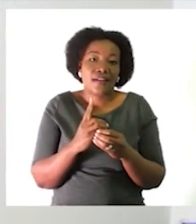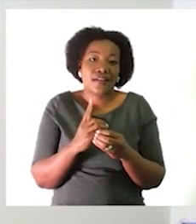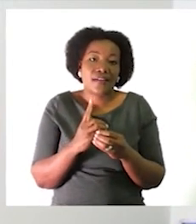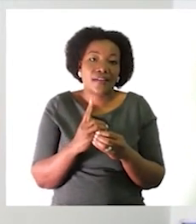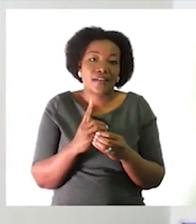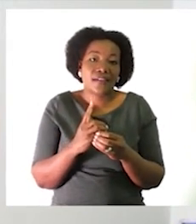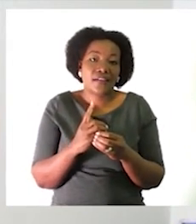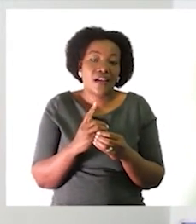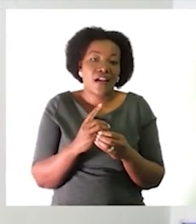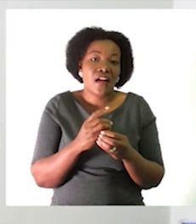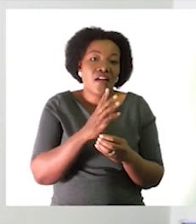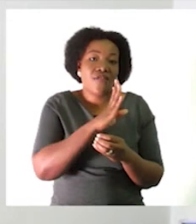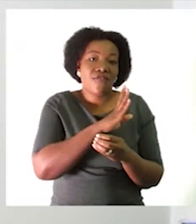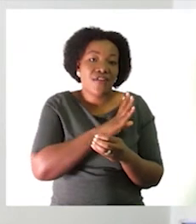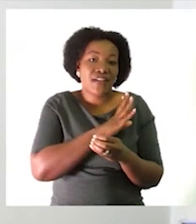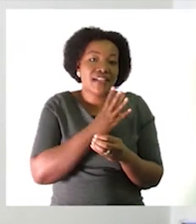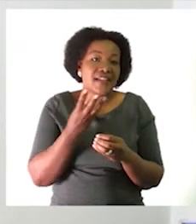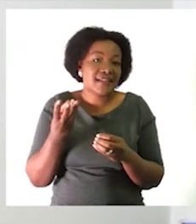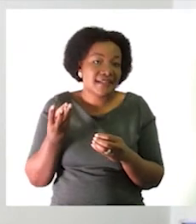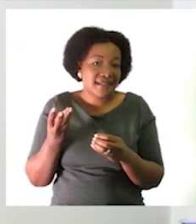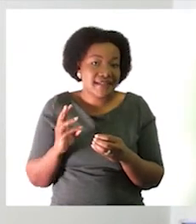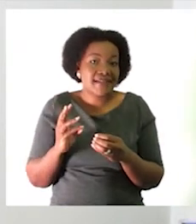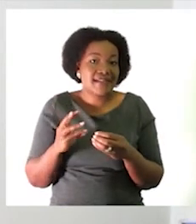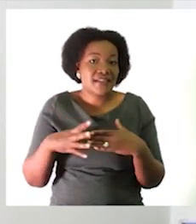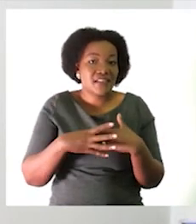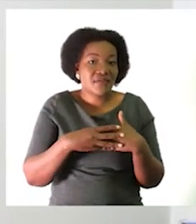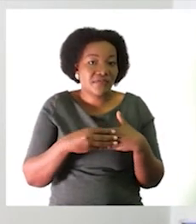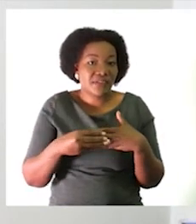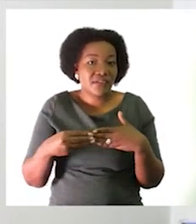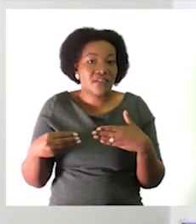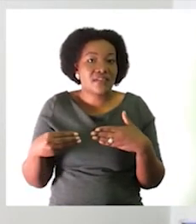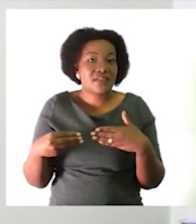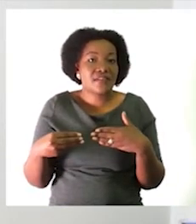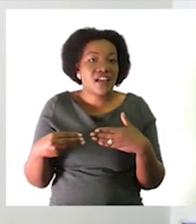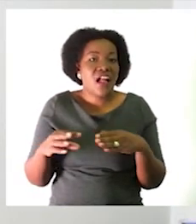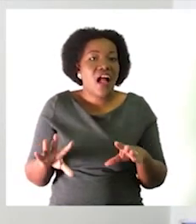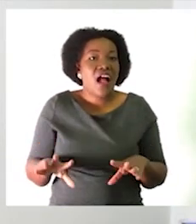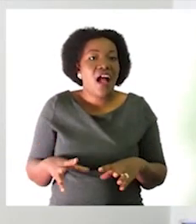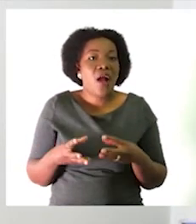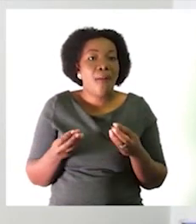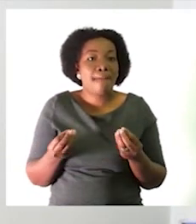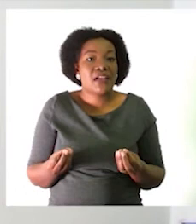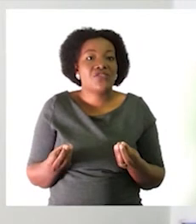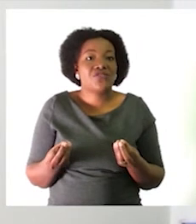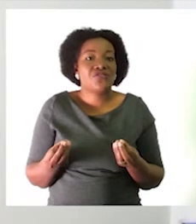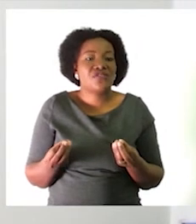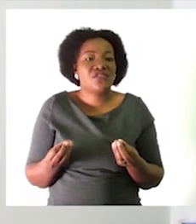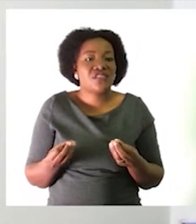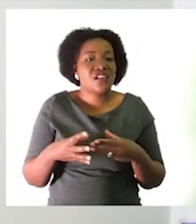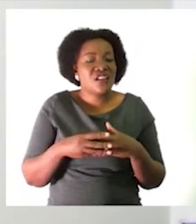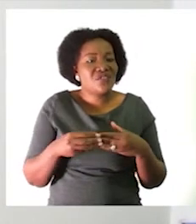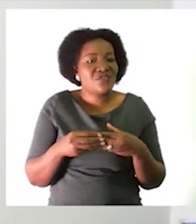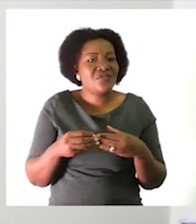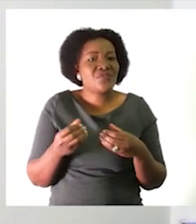it's 46 Namibian dollars. So how much notes do we have? How many